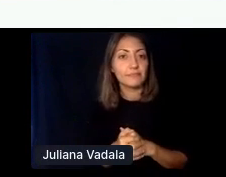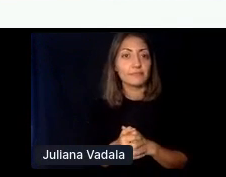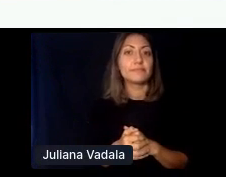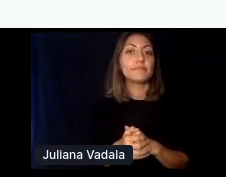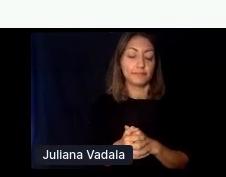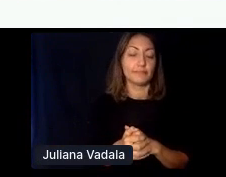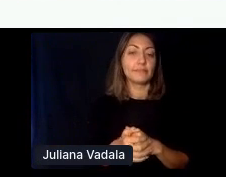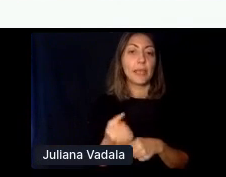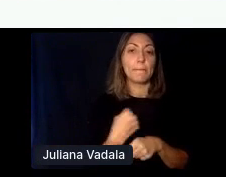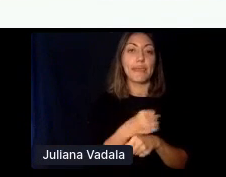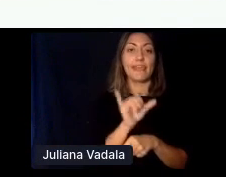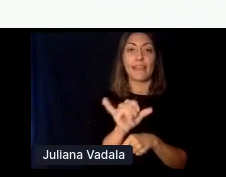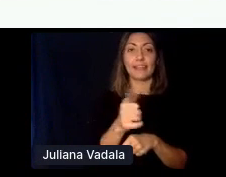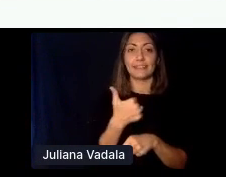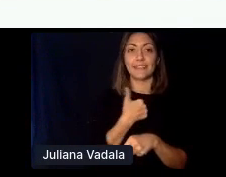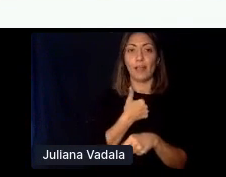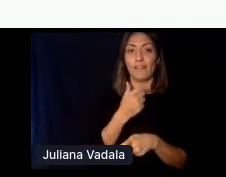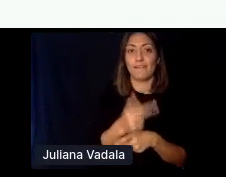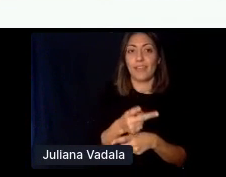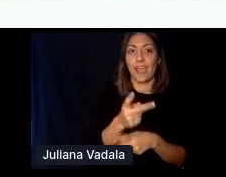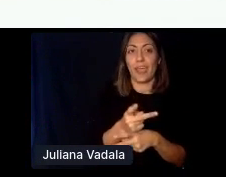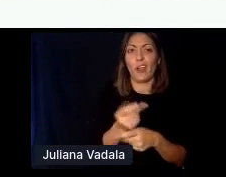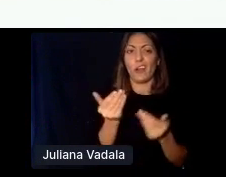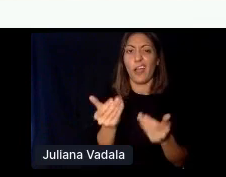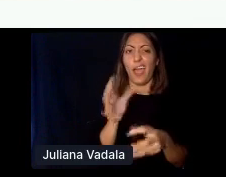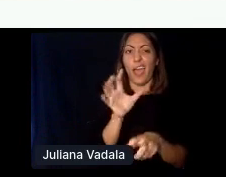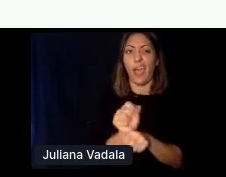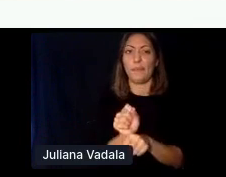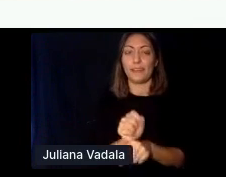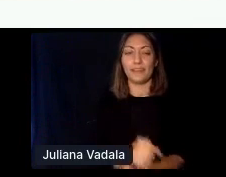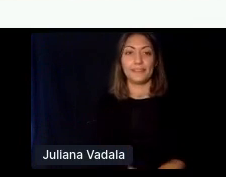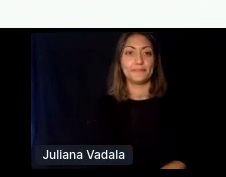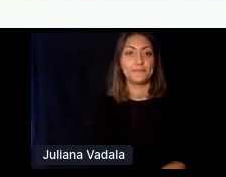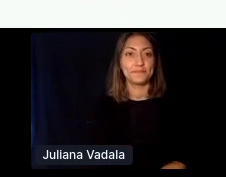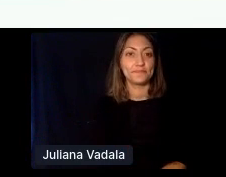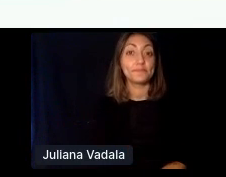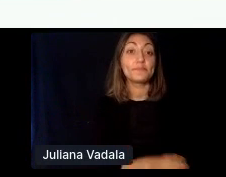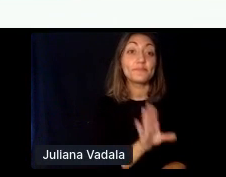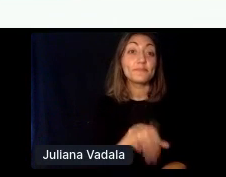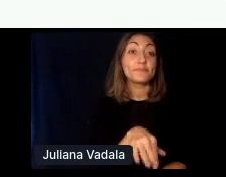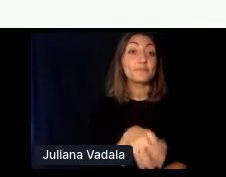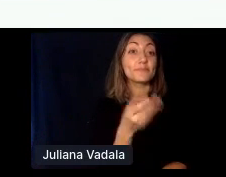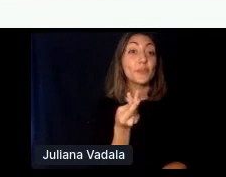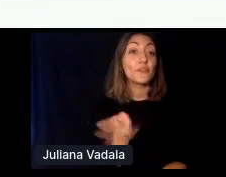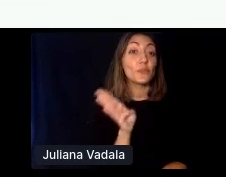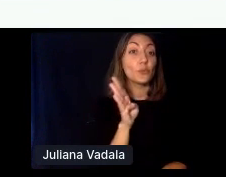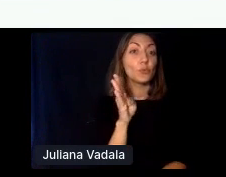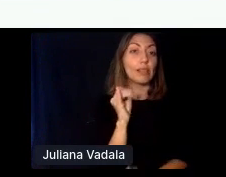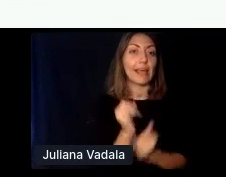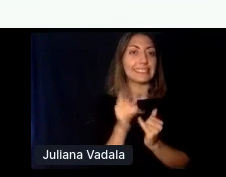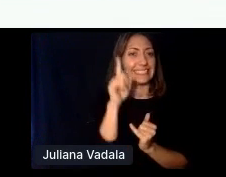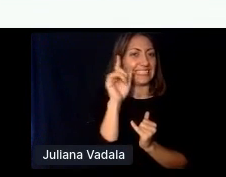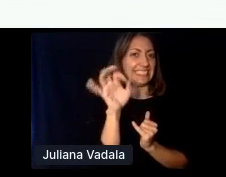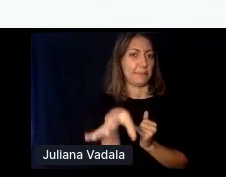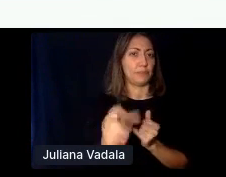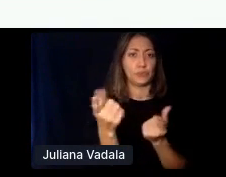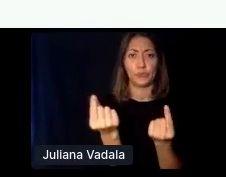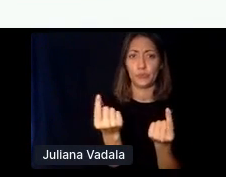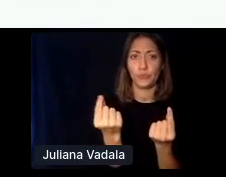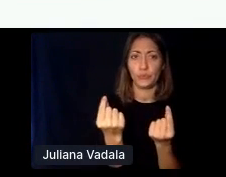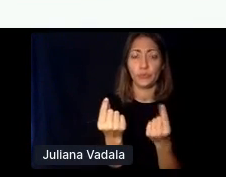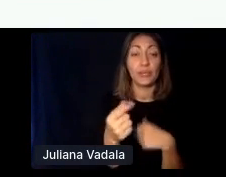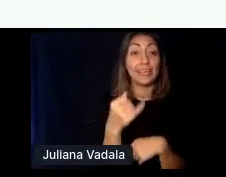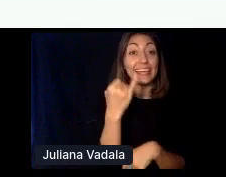So a couple of specifics on this front. You can always hang up the phone if someone is harming you. You